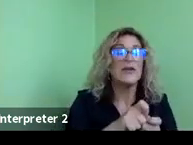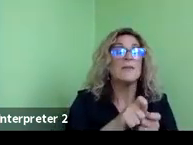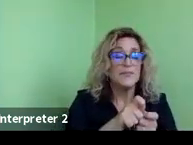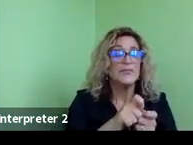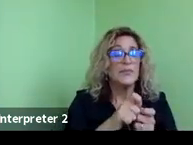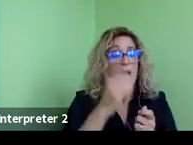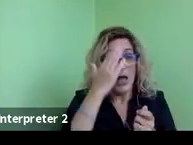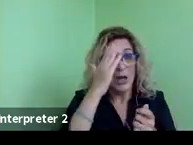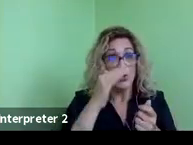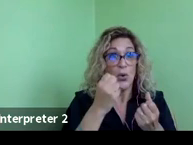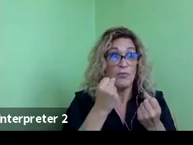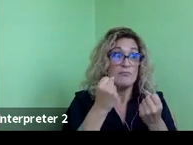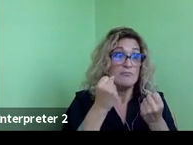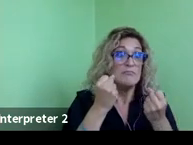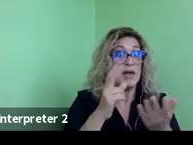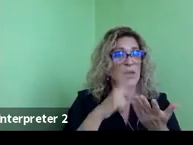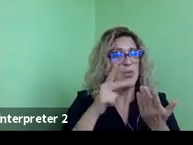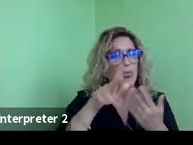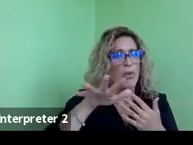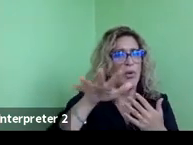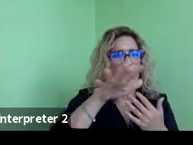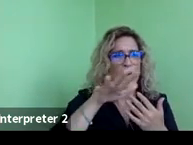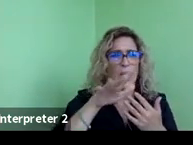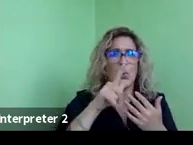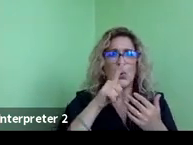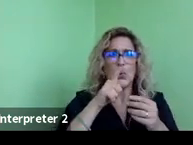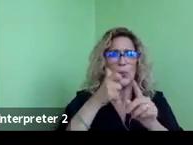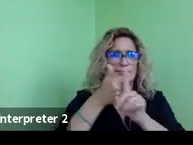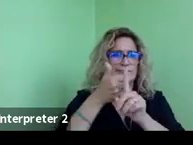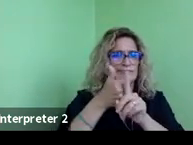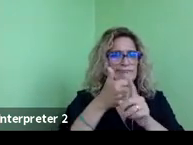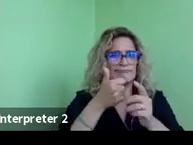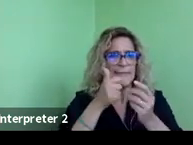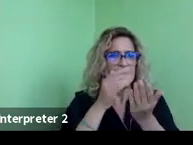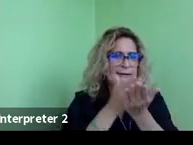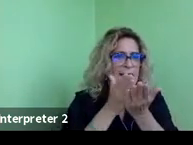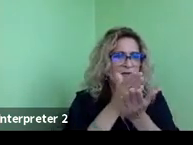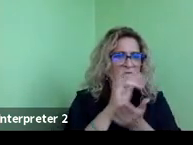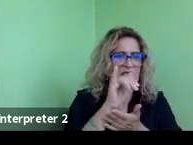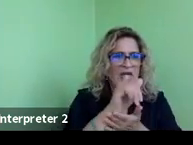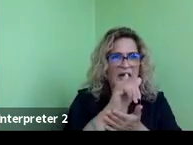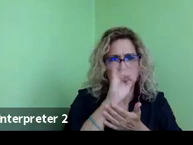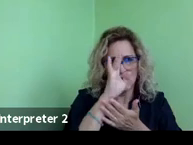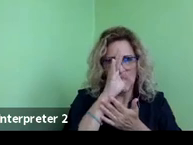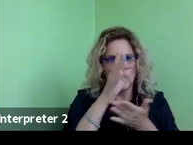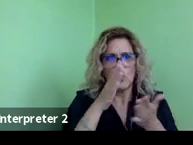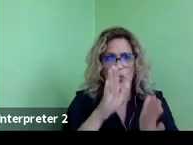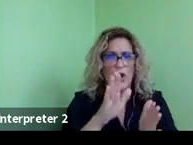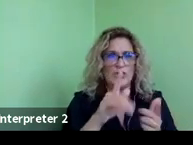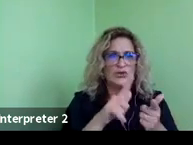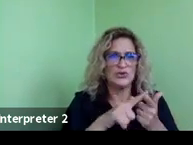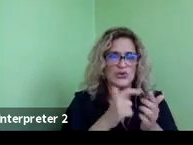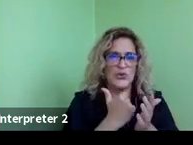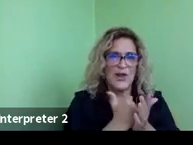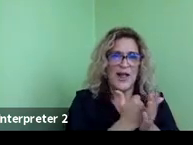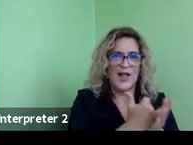lot of programs across the state who are your peers who are navigating that in creative ways. So we'll be sure to get back to you. I've got it